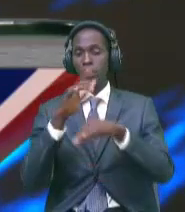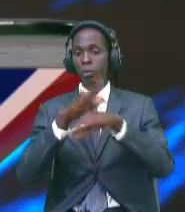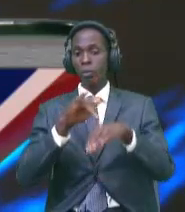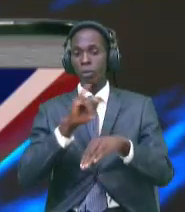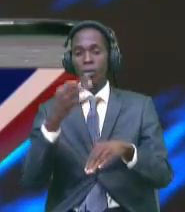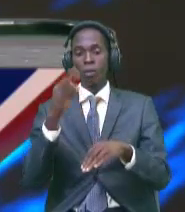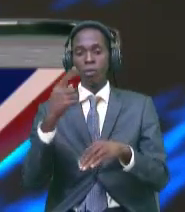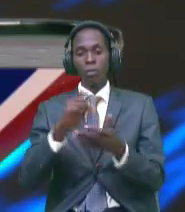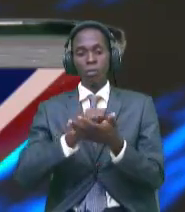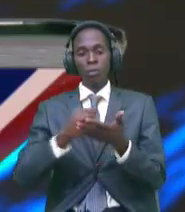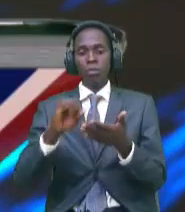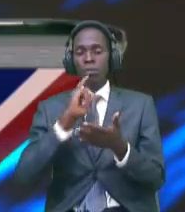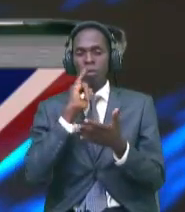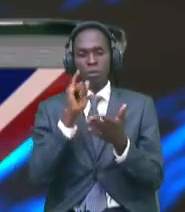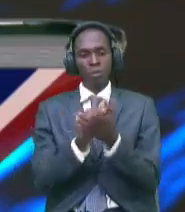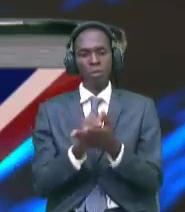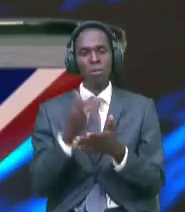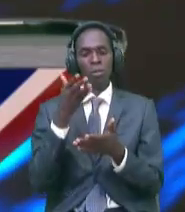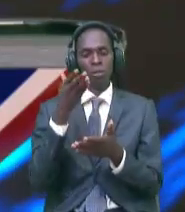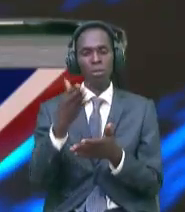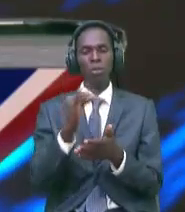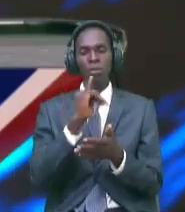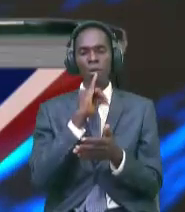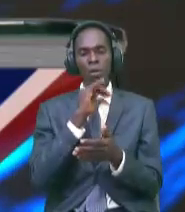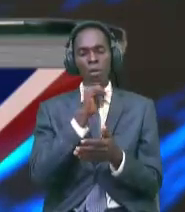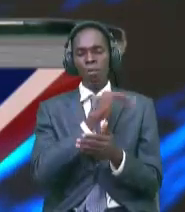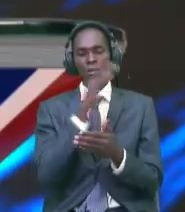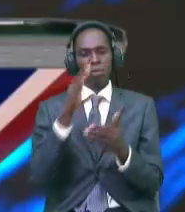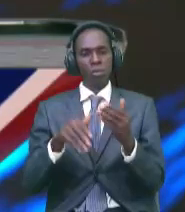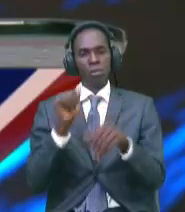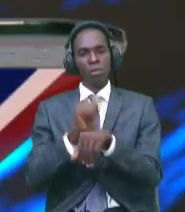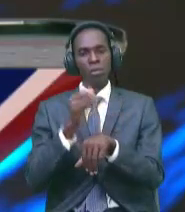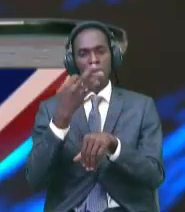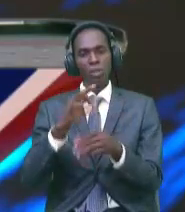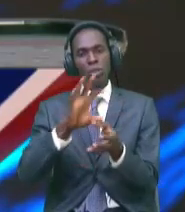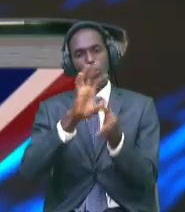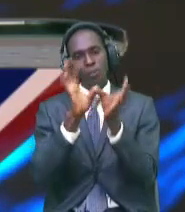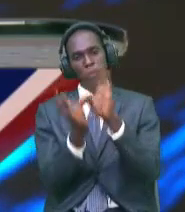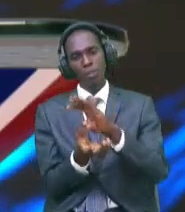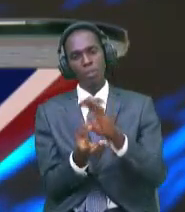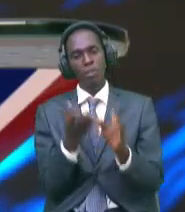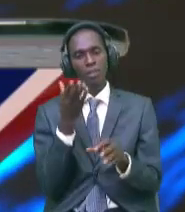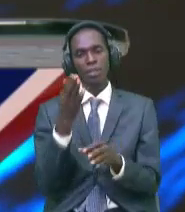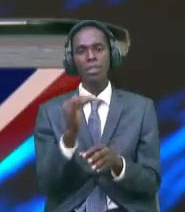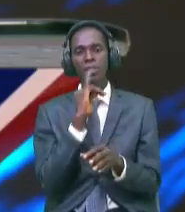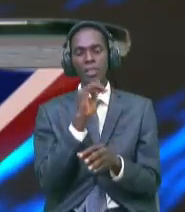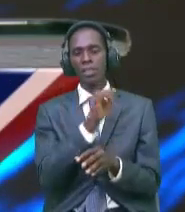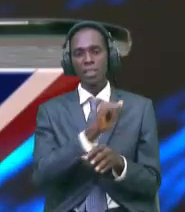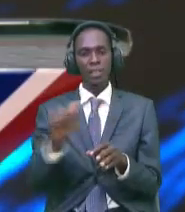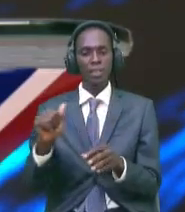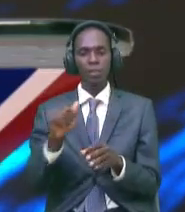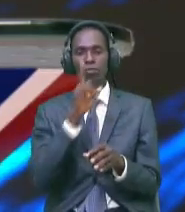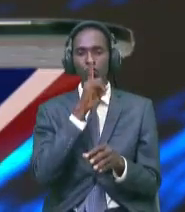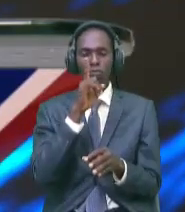sage is that there is a definite act of conversion. There is a definite experience